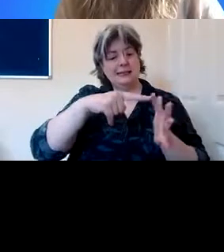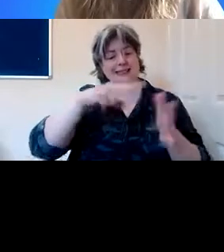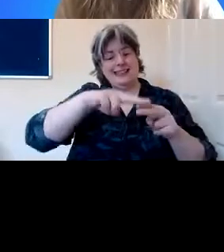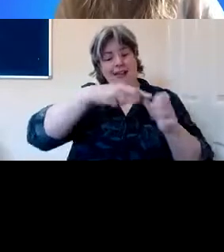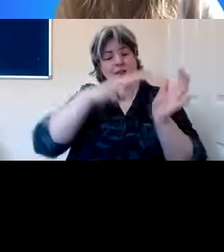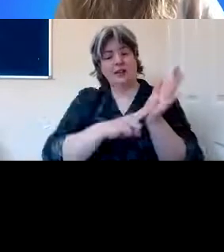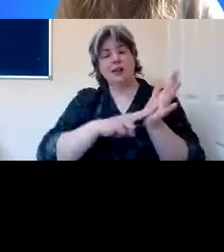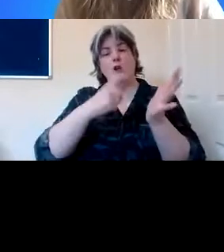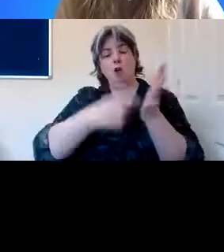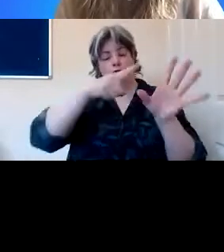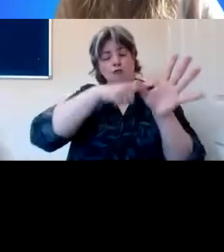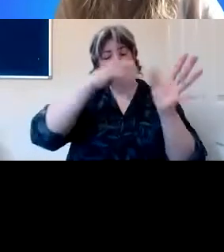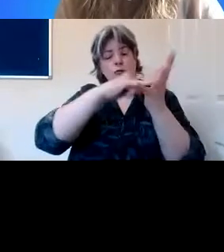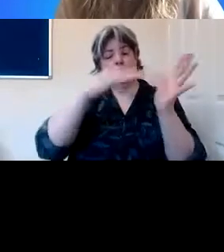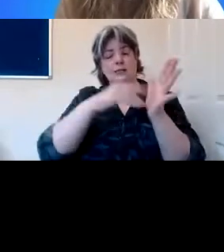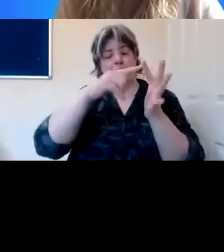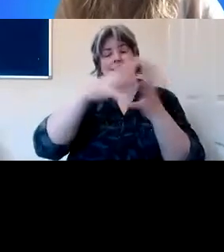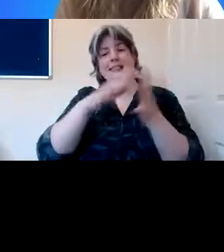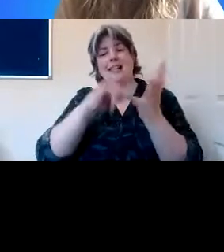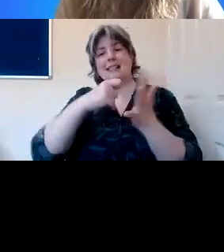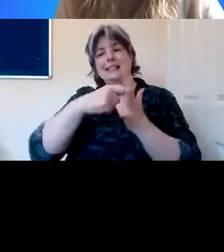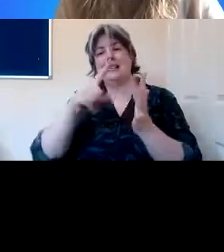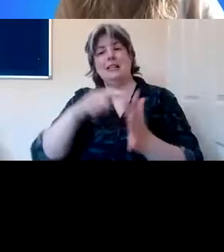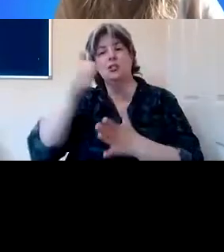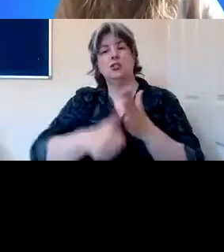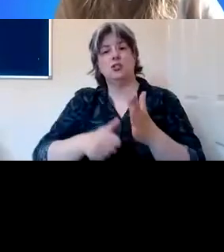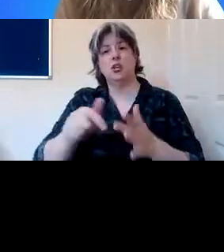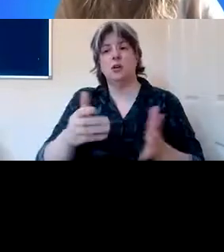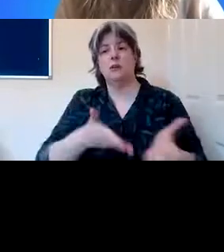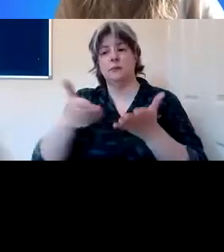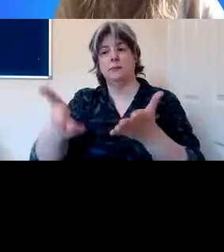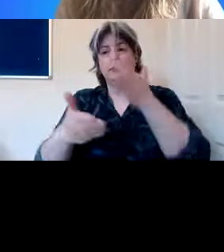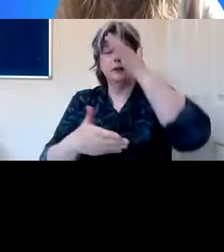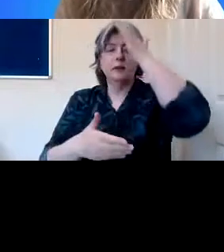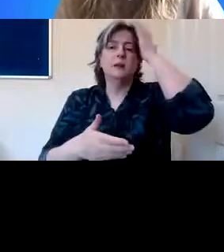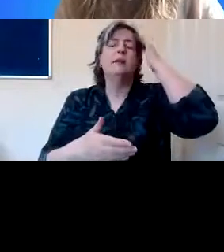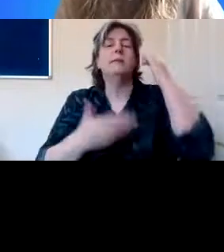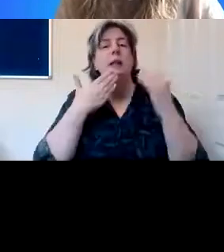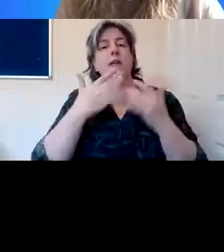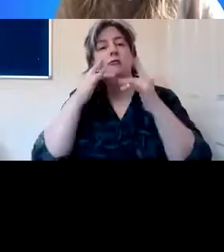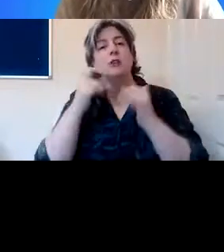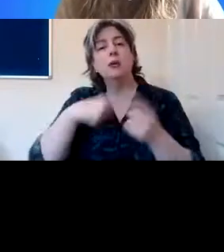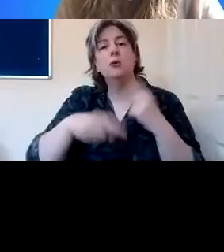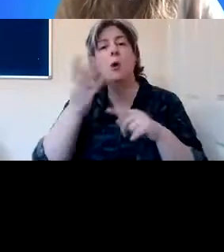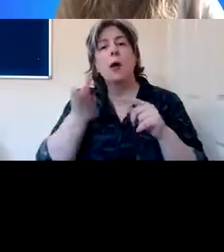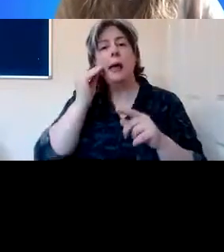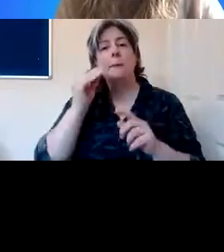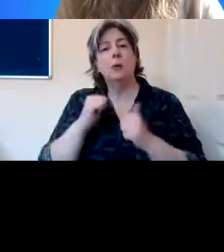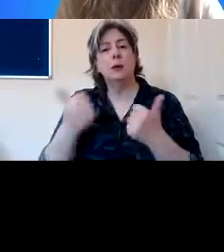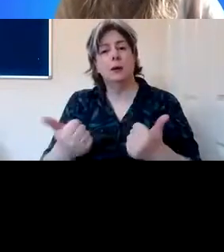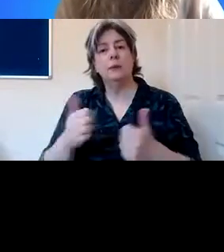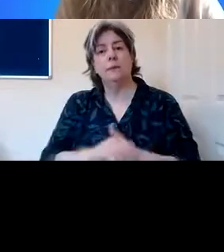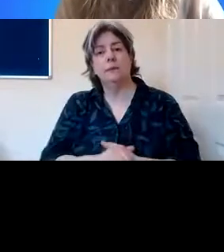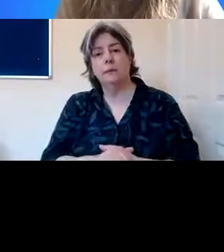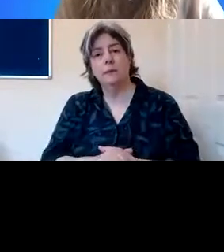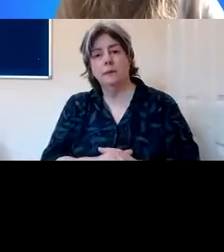Stefan, over to you. Okay, thank you, Lauren. Just check that you can all hear me okay. Yeah. And I'd